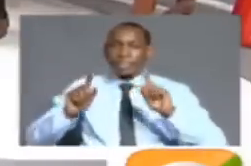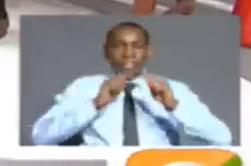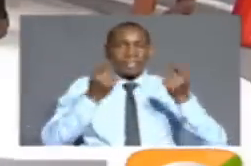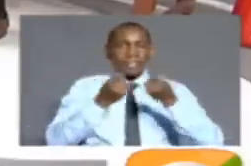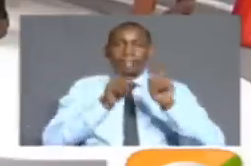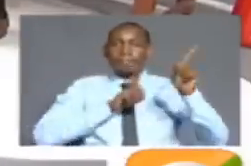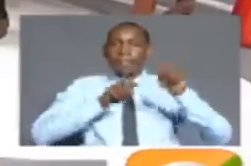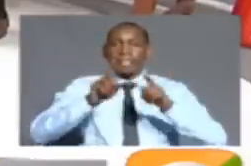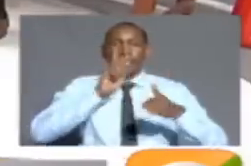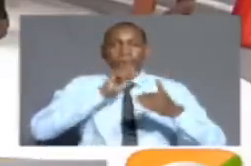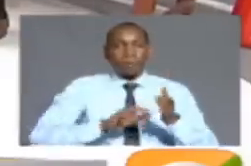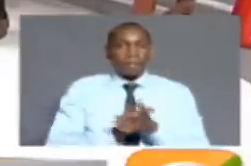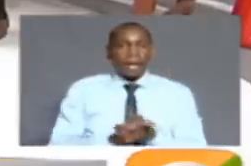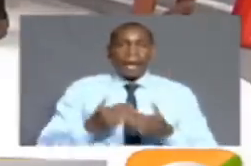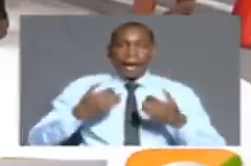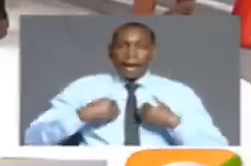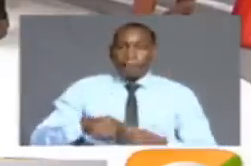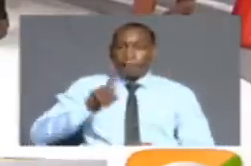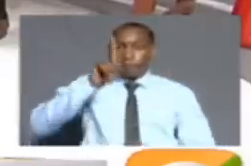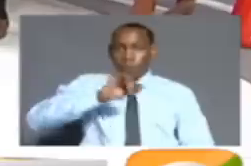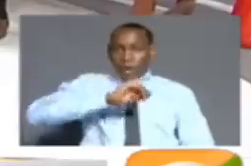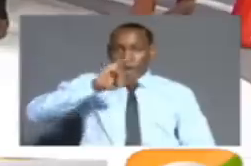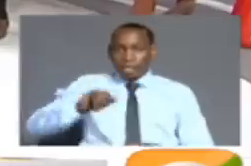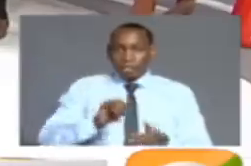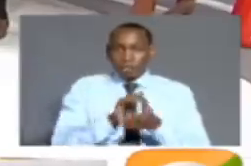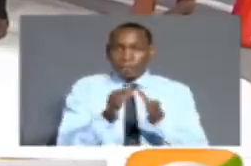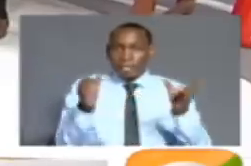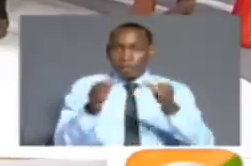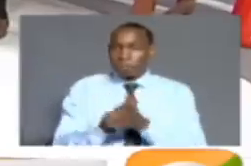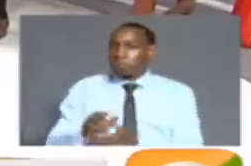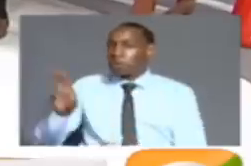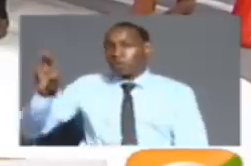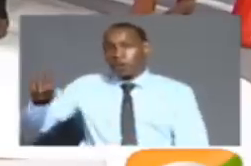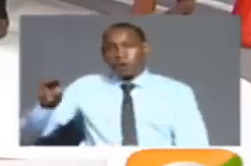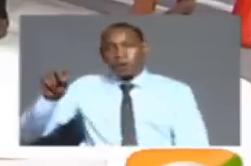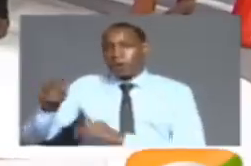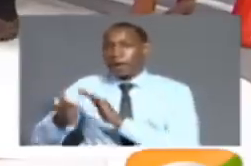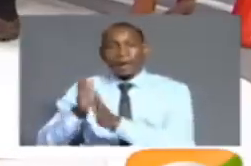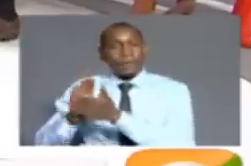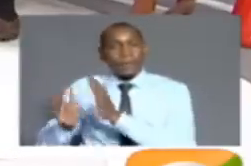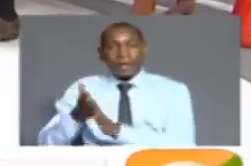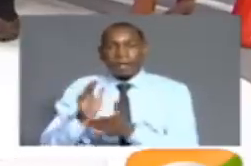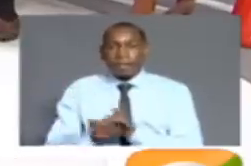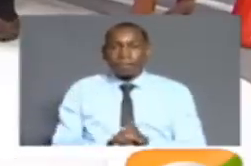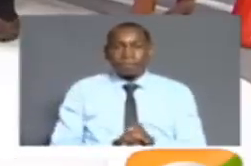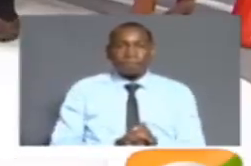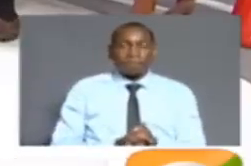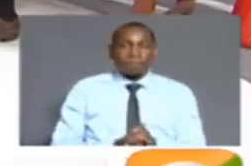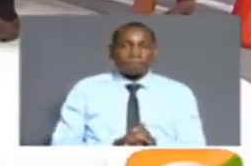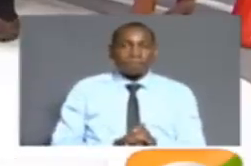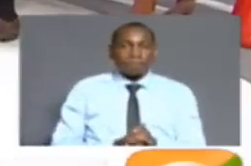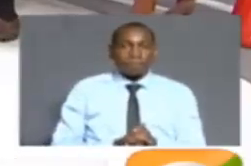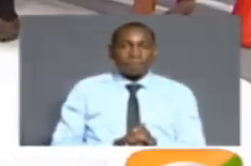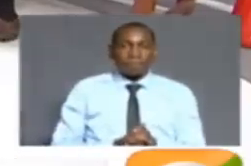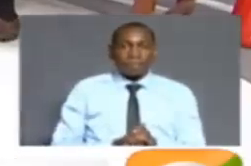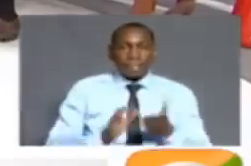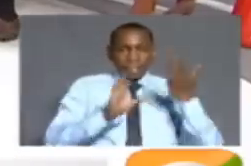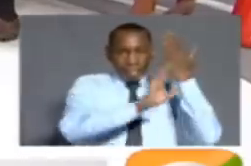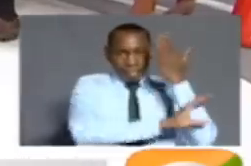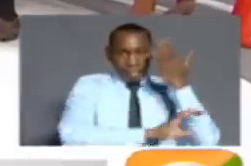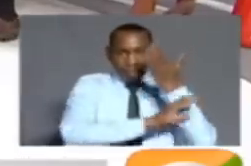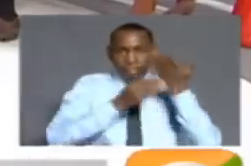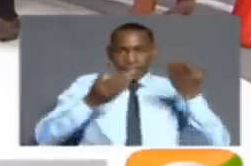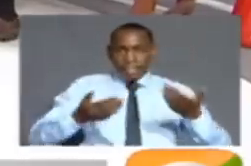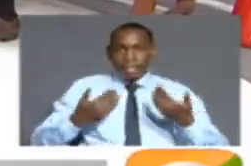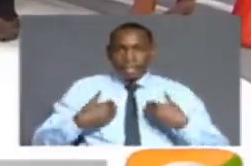Tanga Tanga? There is one Jubilee party. No, there isn't. We do not. No, there isn't. Two centers of power now. Where? And in this country, we are